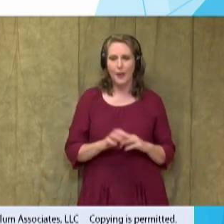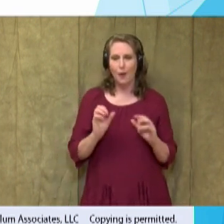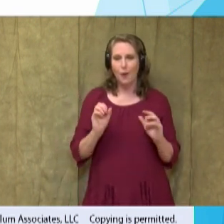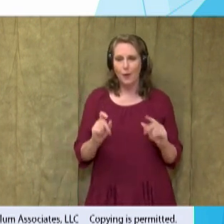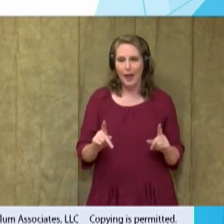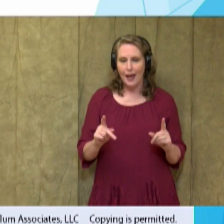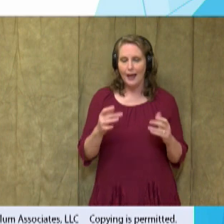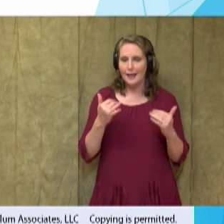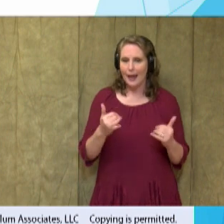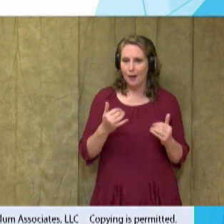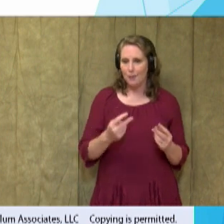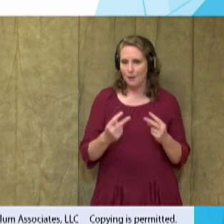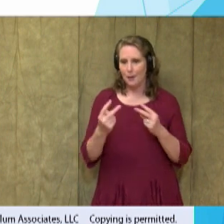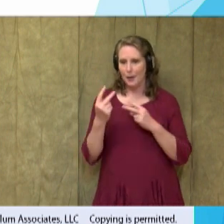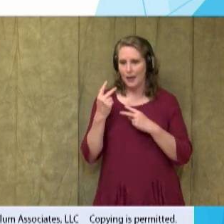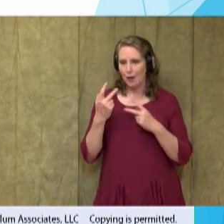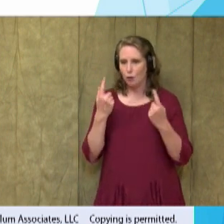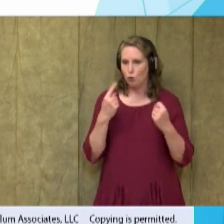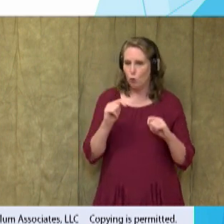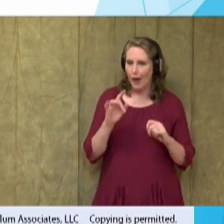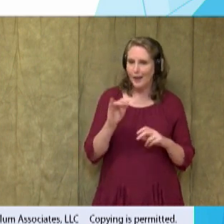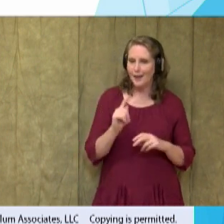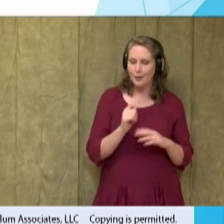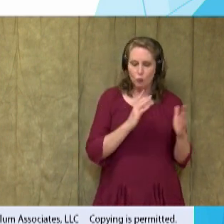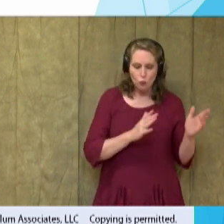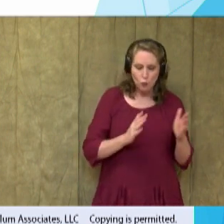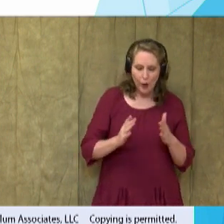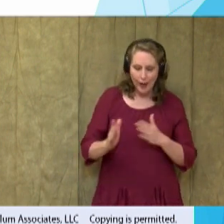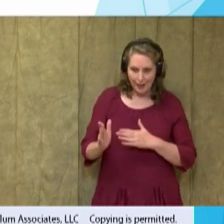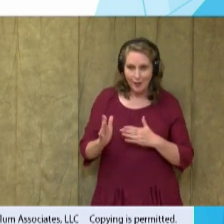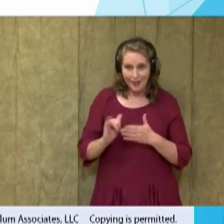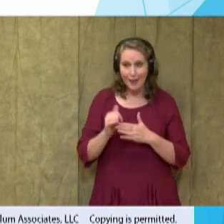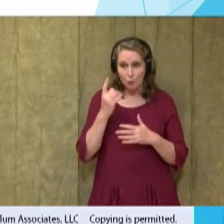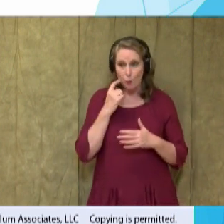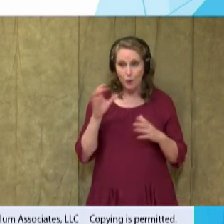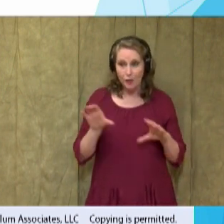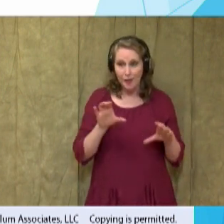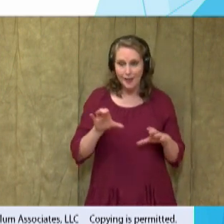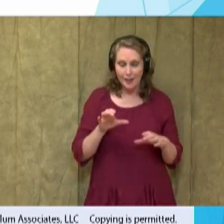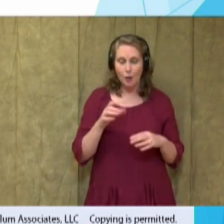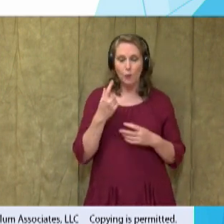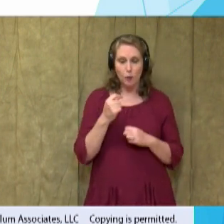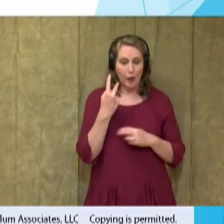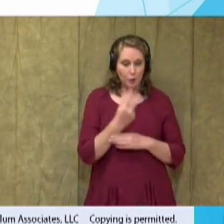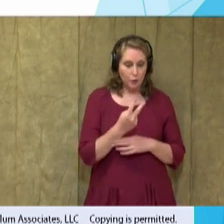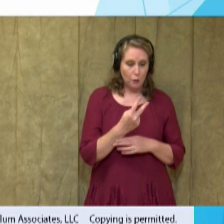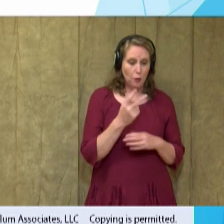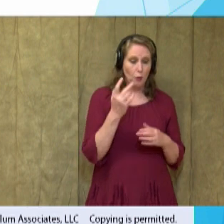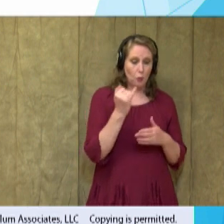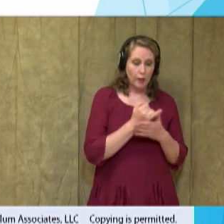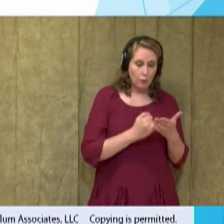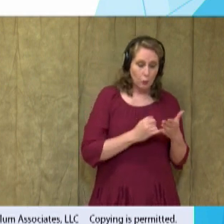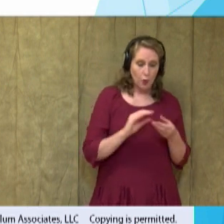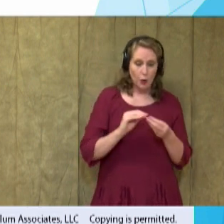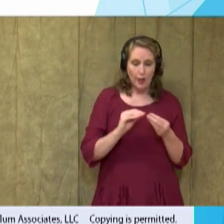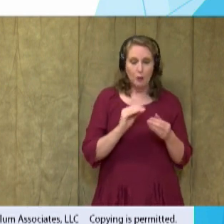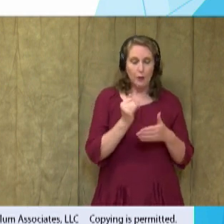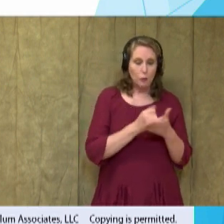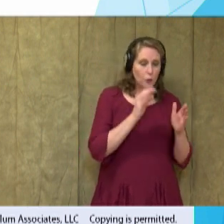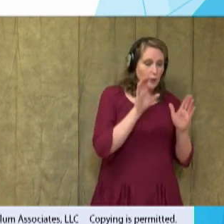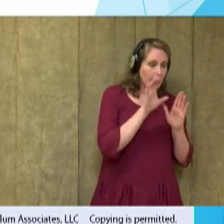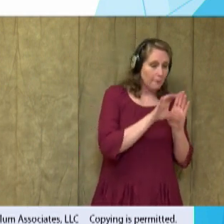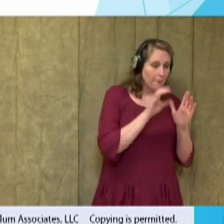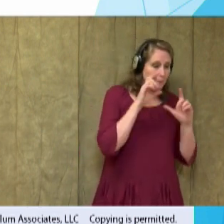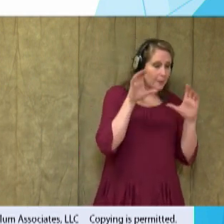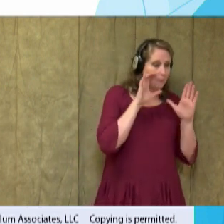Okay, so I want you to look back at your try it strategies, which is what we just did. We tried 2 different strategies. We did the open number line and we did the base 10